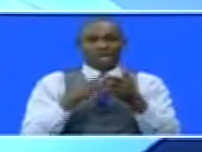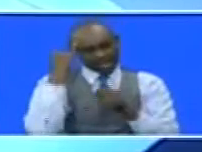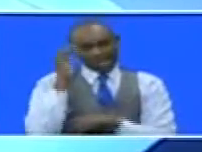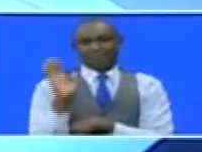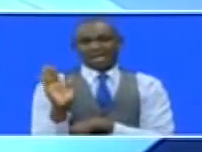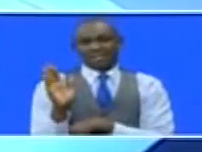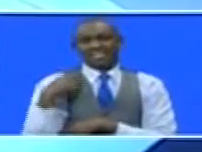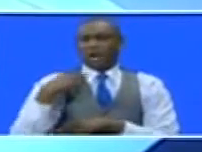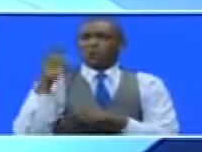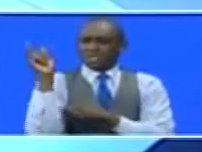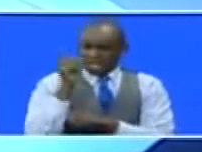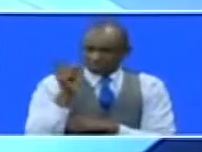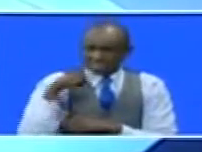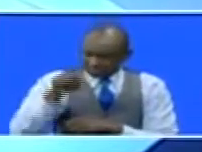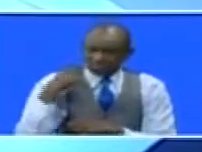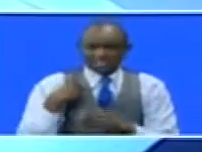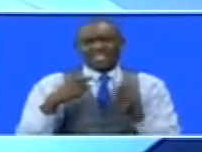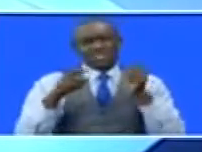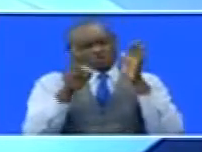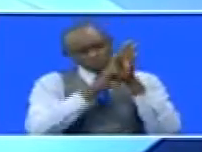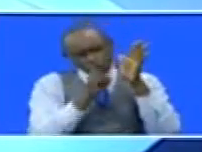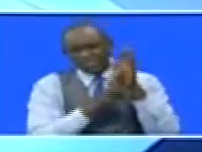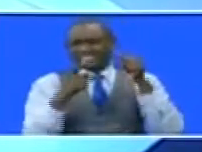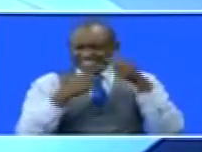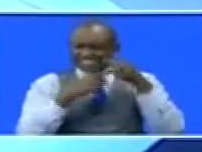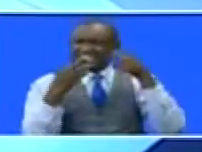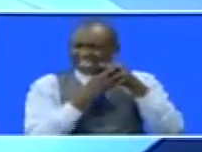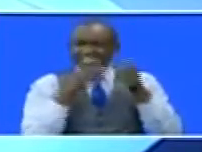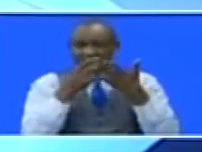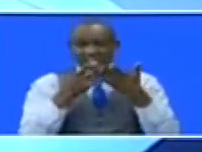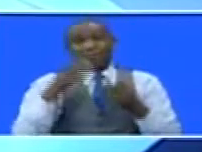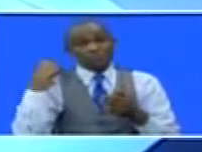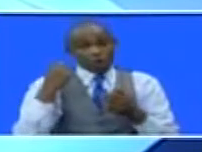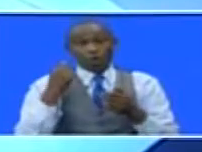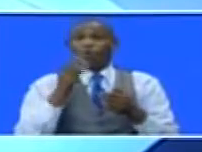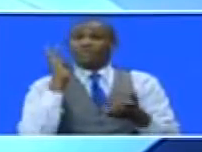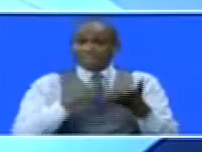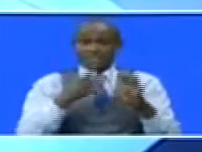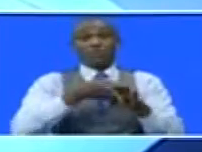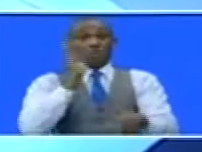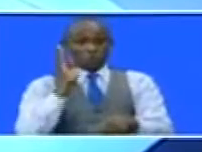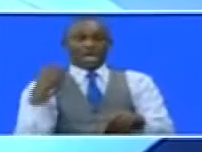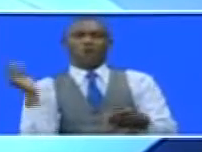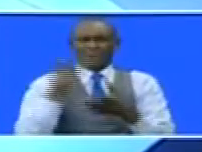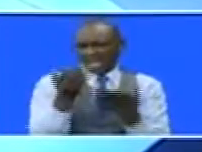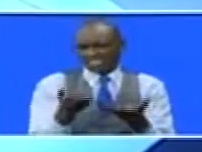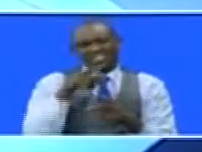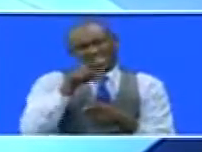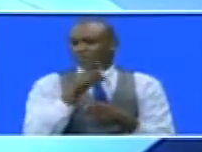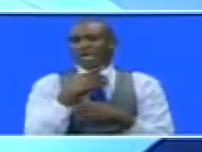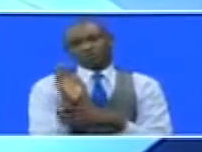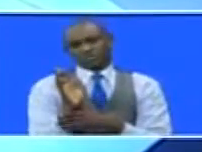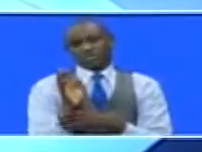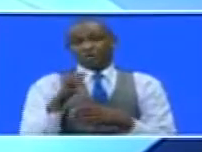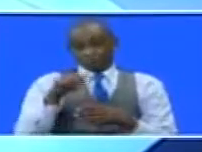is lobbying against the use of Rule 68 that allowed recanted evidence to be used against Deputy President William Ruto